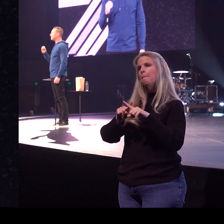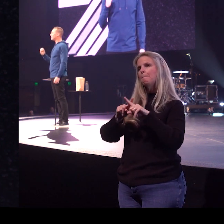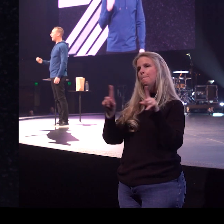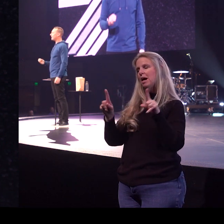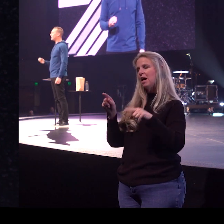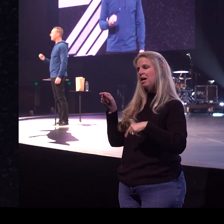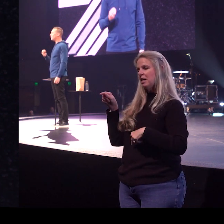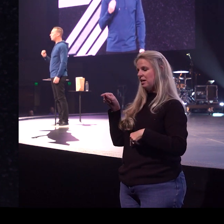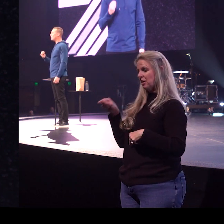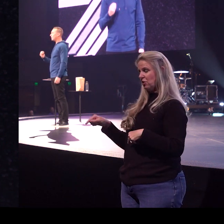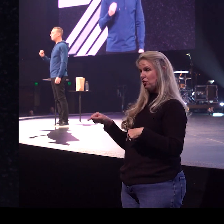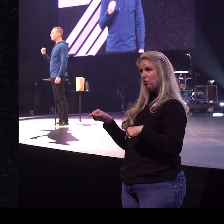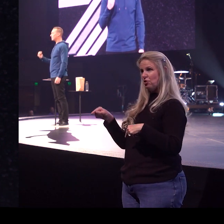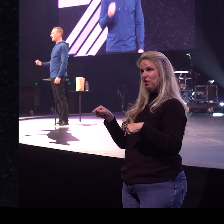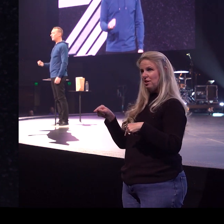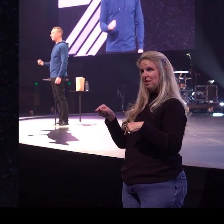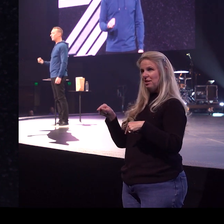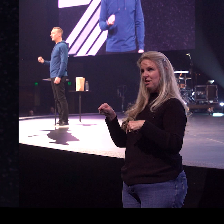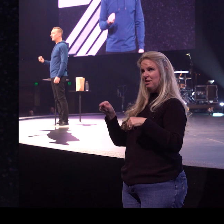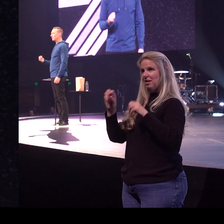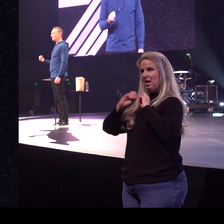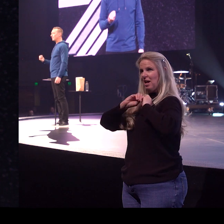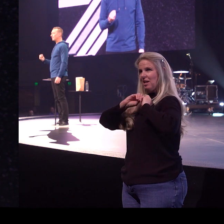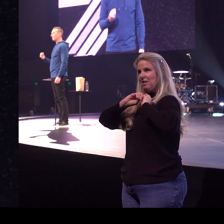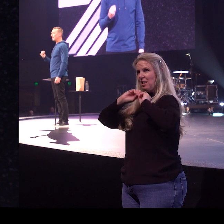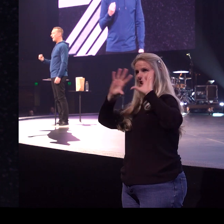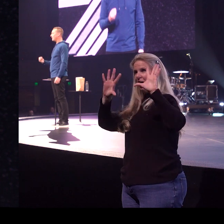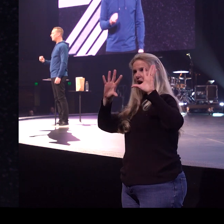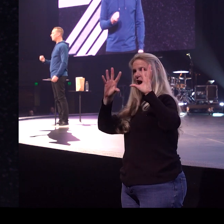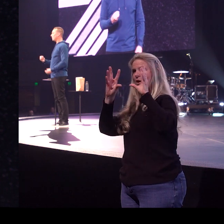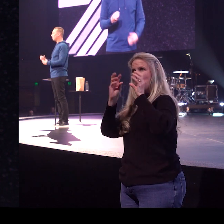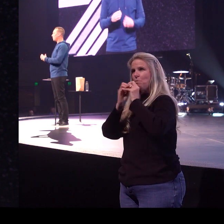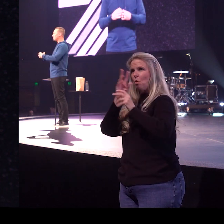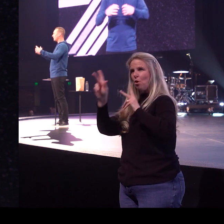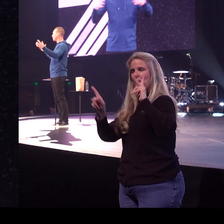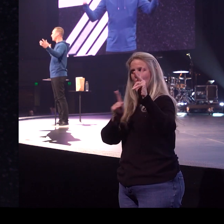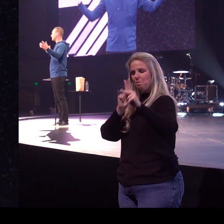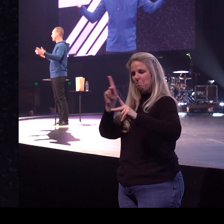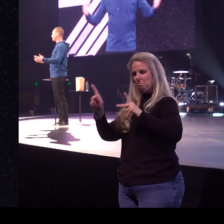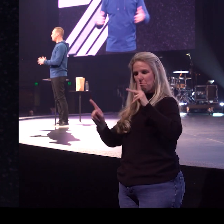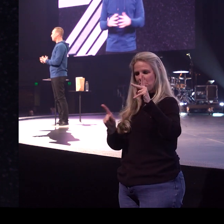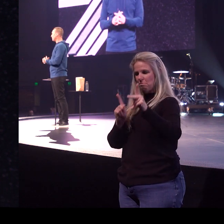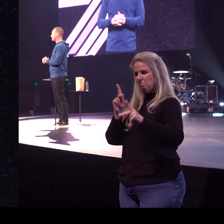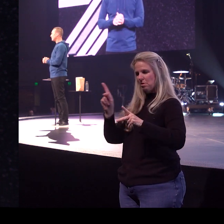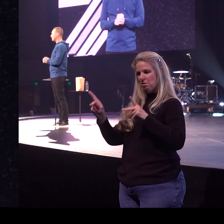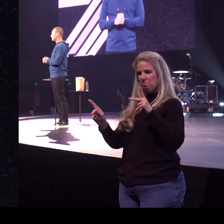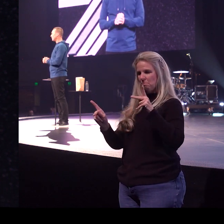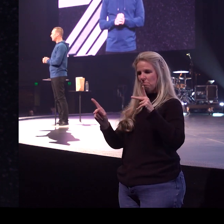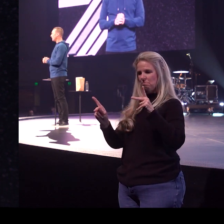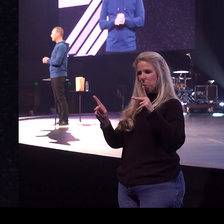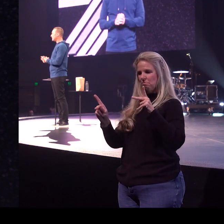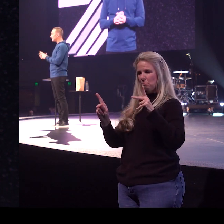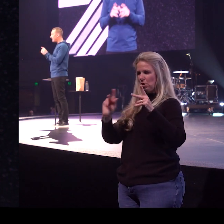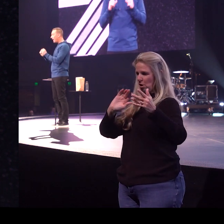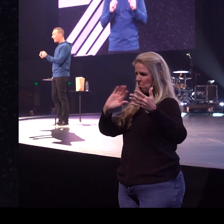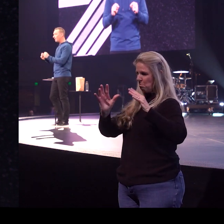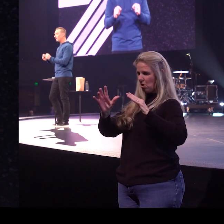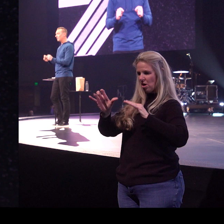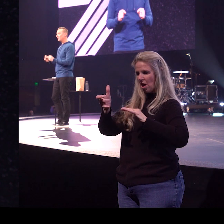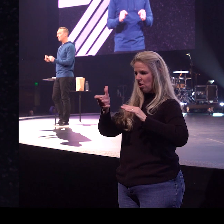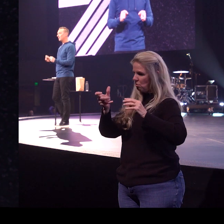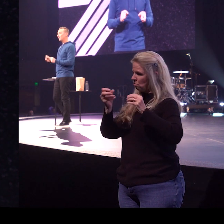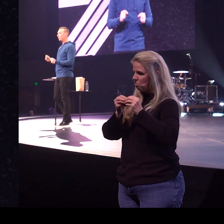she is lighting up more people's life than I know of almost anyone else I know. And